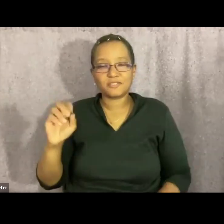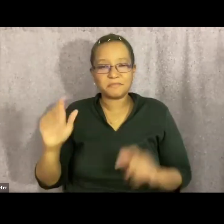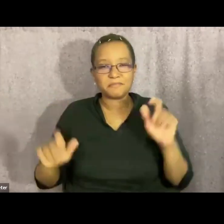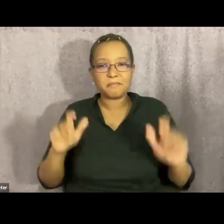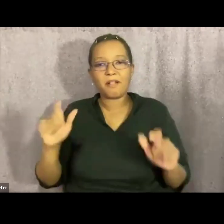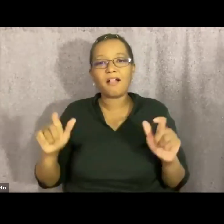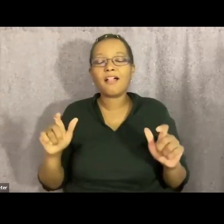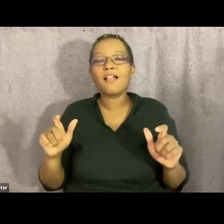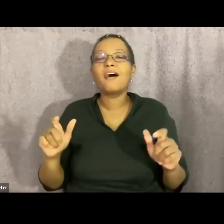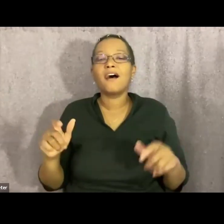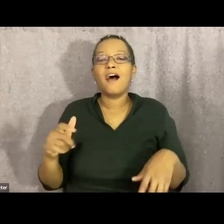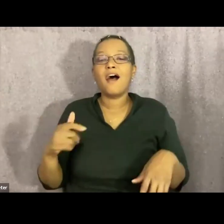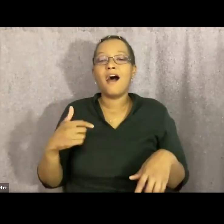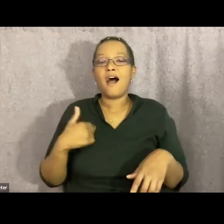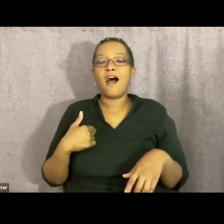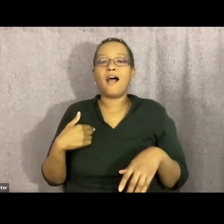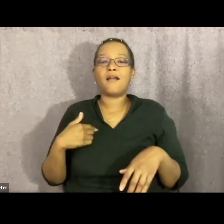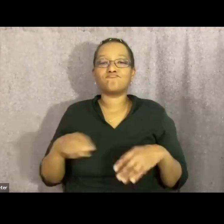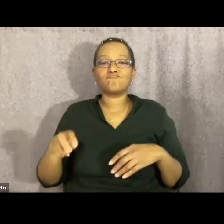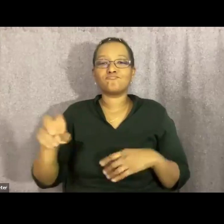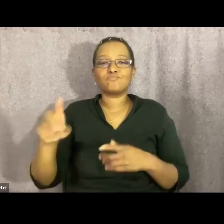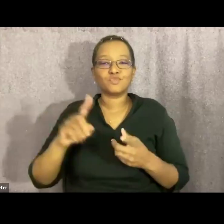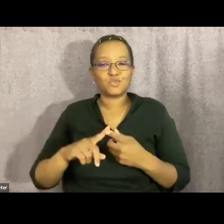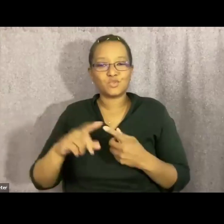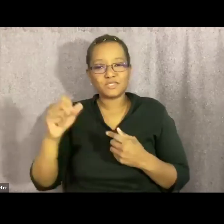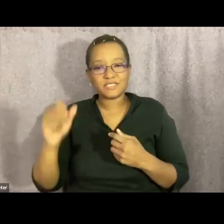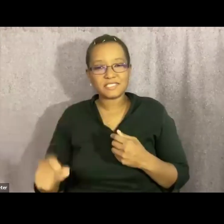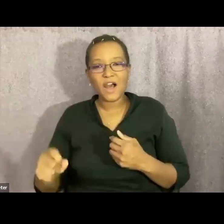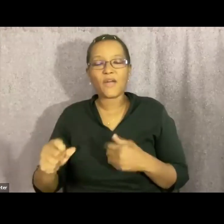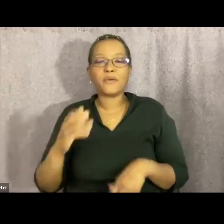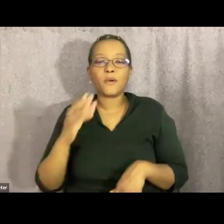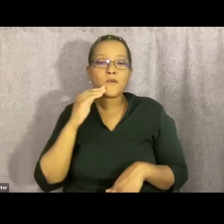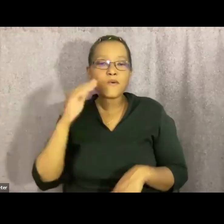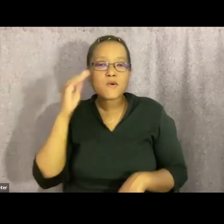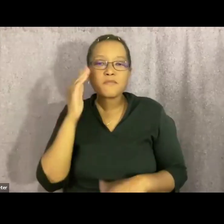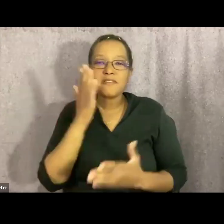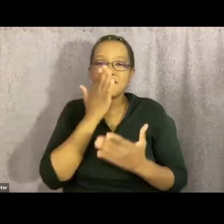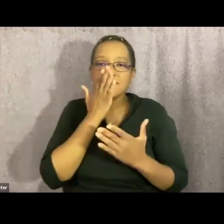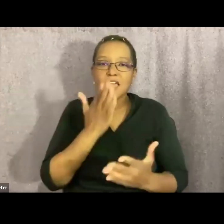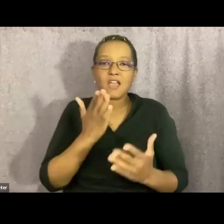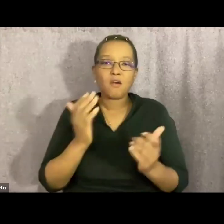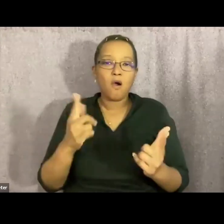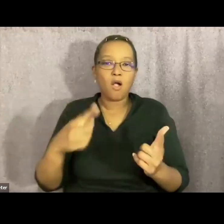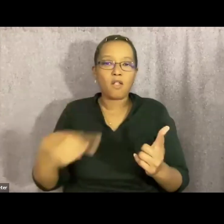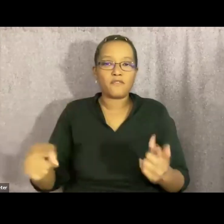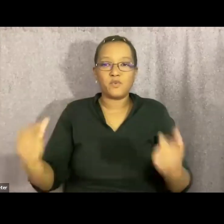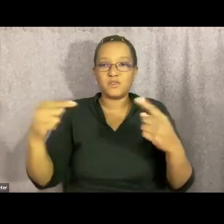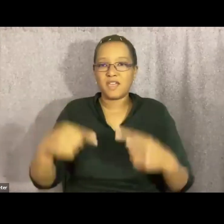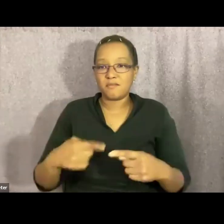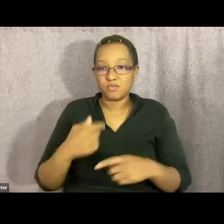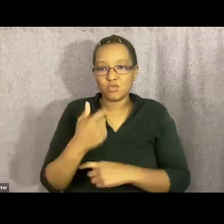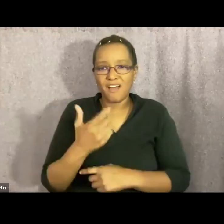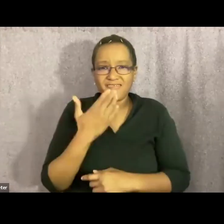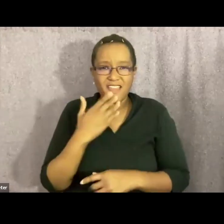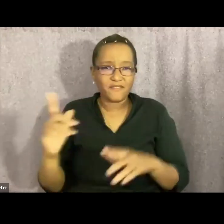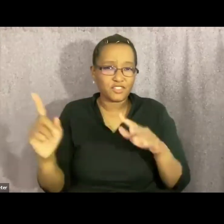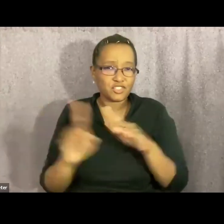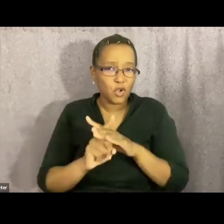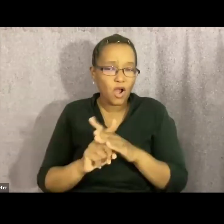nature, with tapping into voice, visuals, and like haptics of